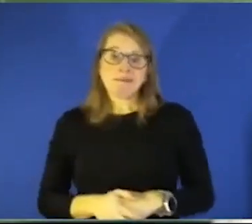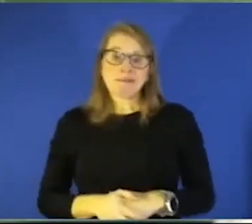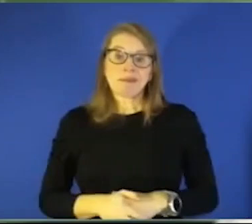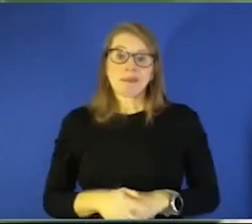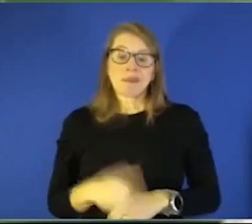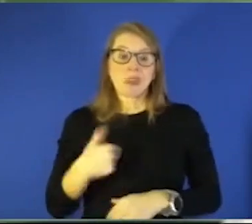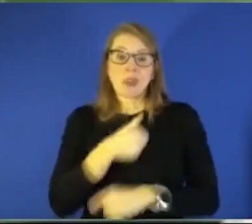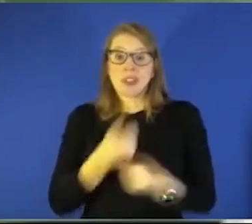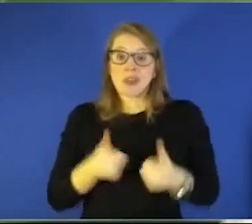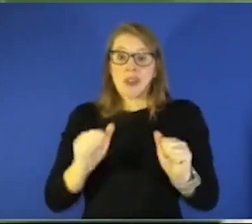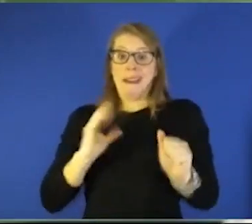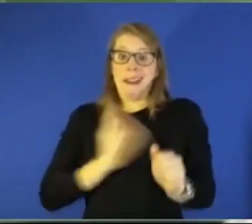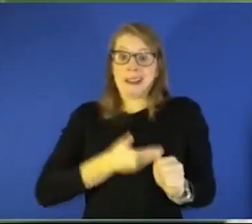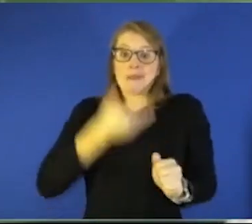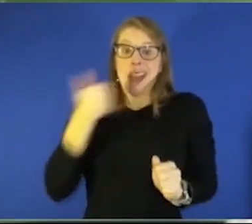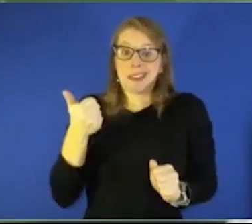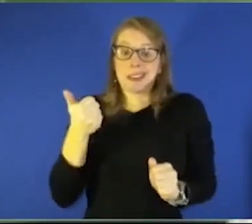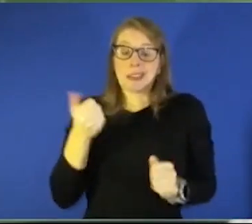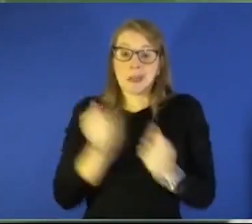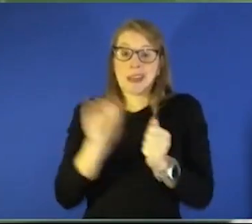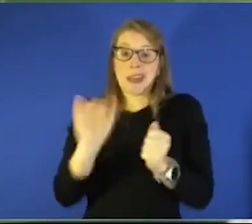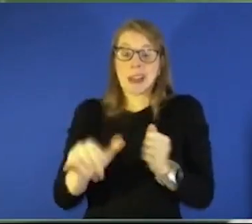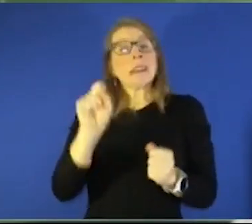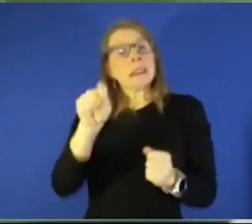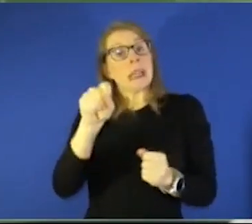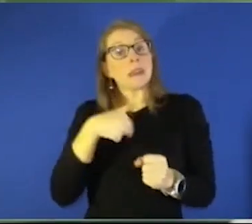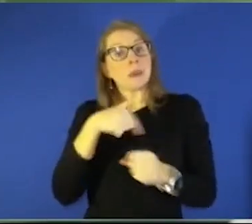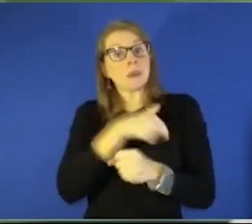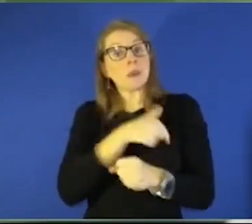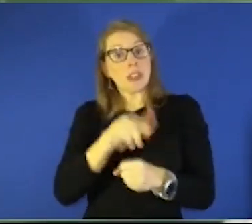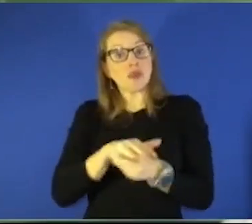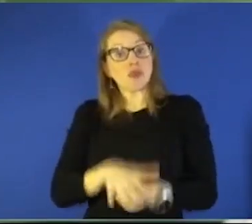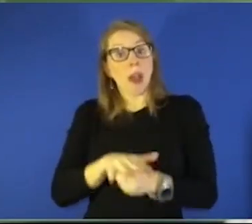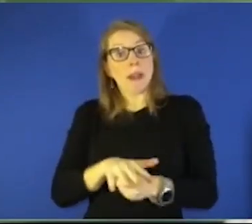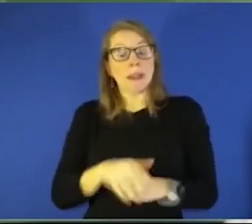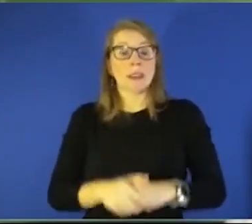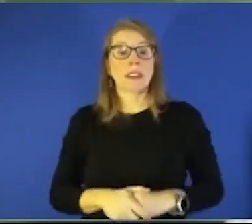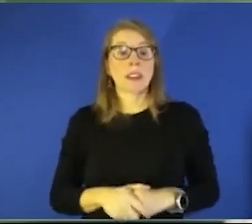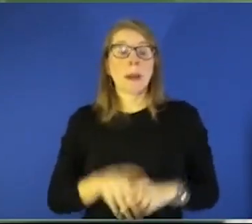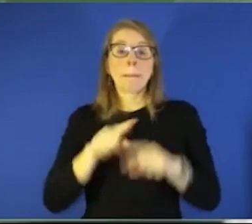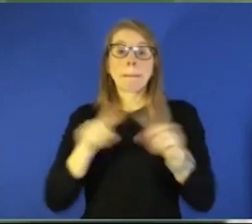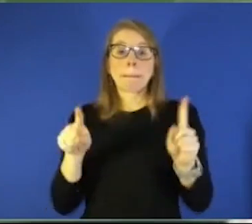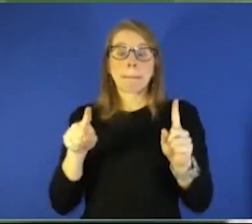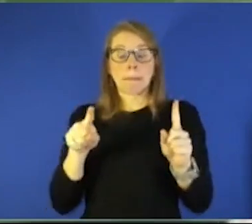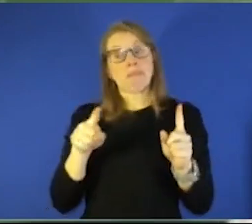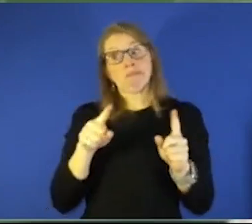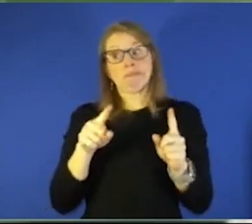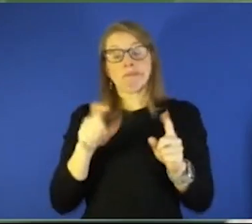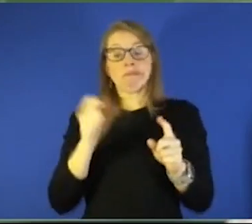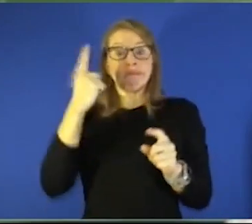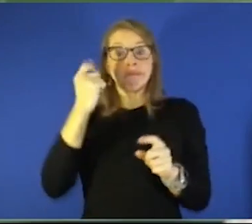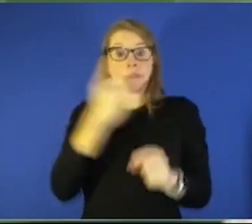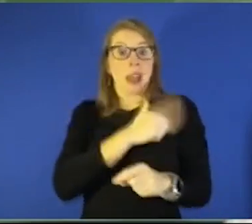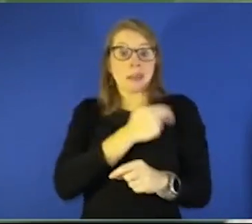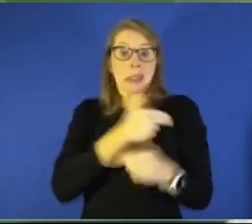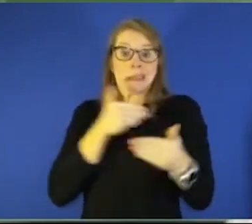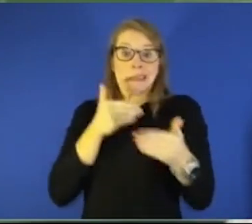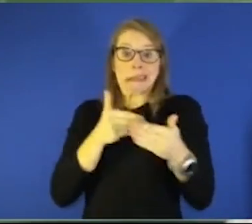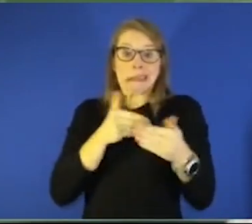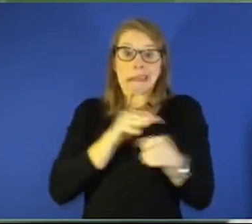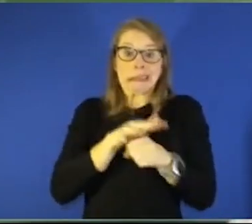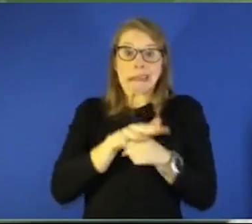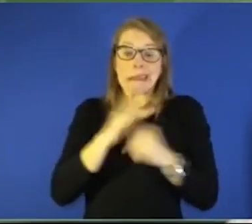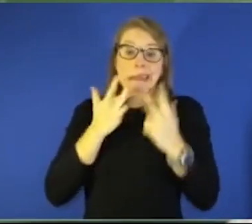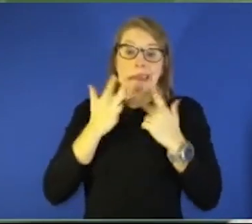best to do. Yes, we are stressed in terms of bed capacity. Just like what Dr. Steele